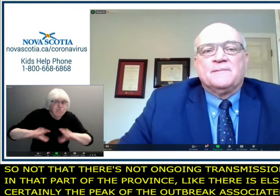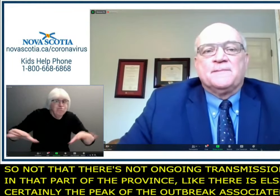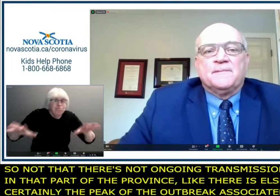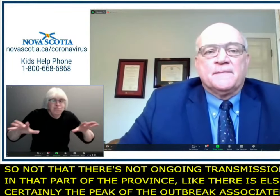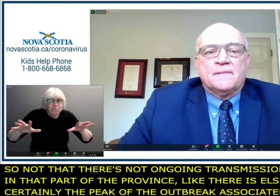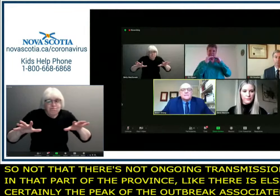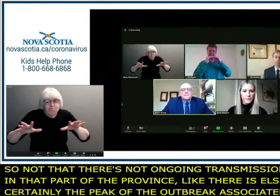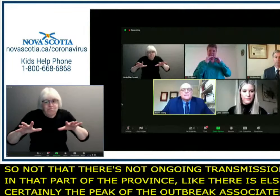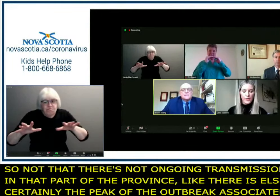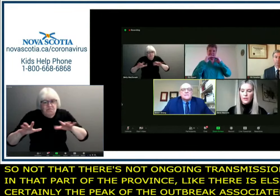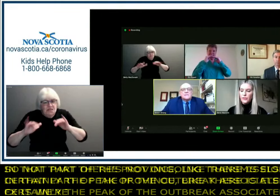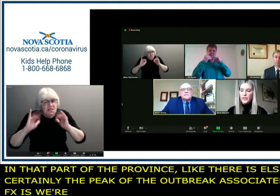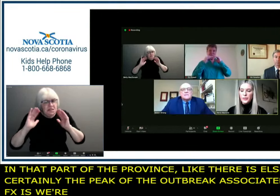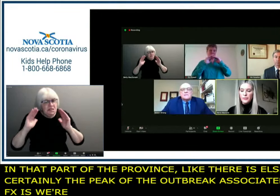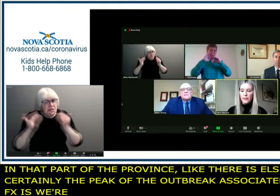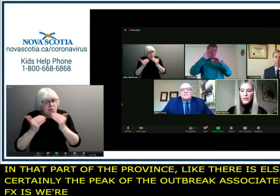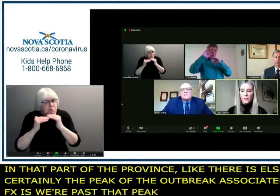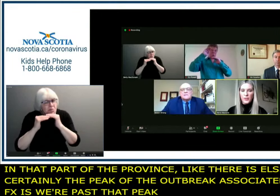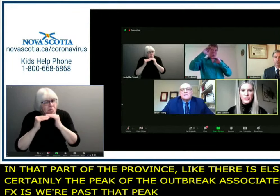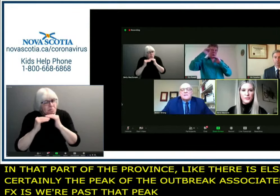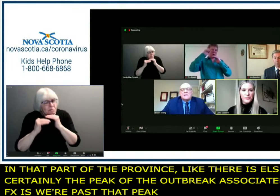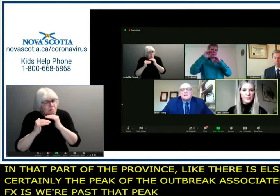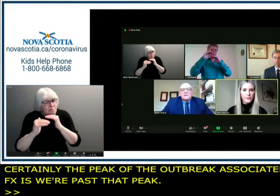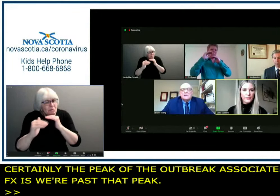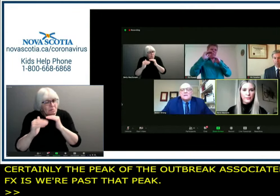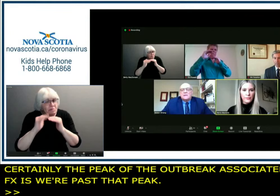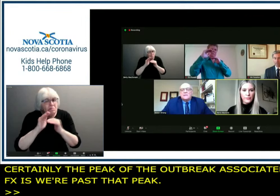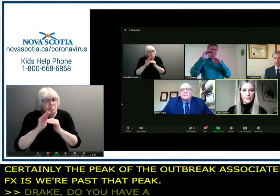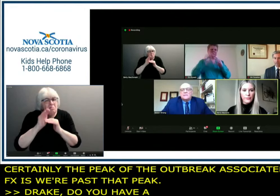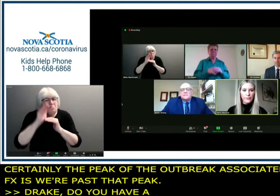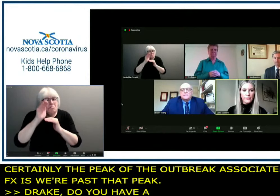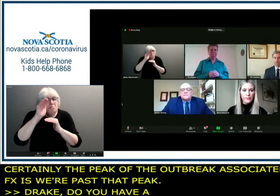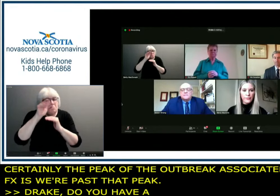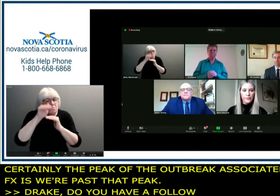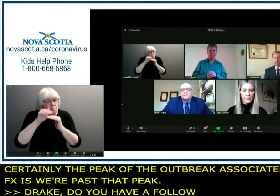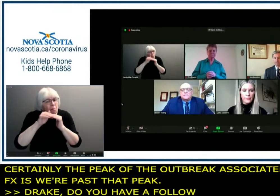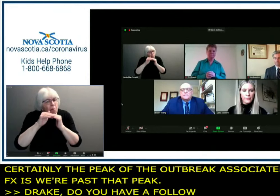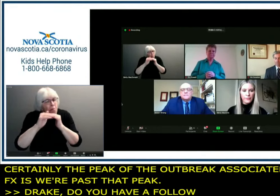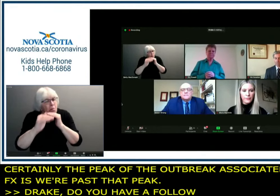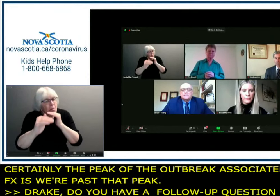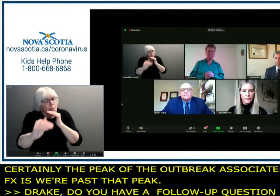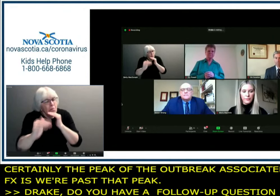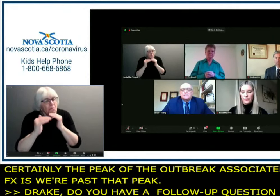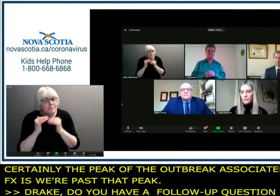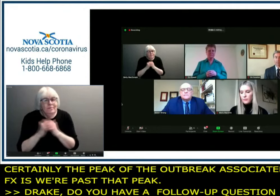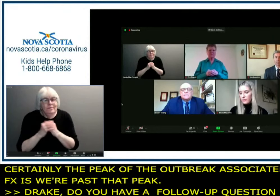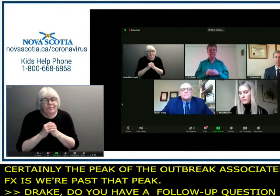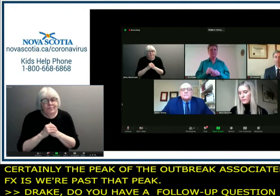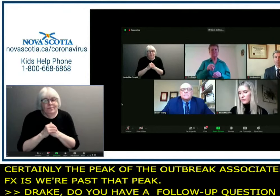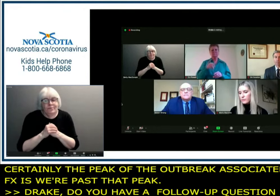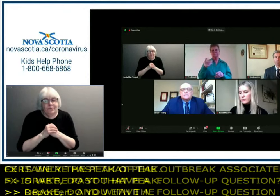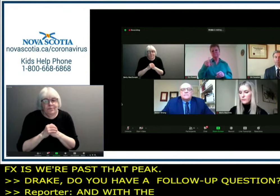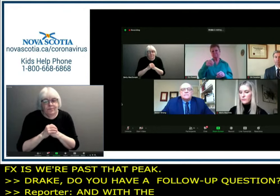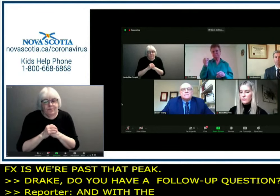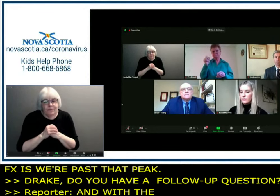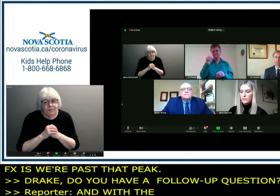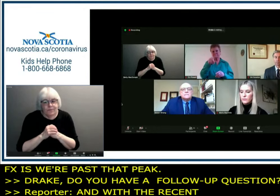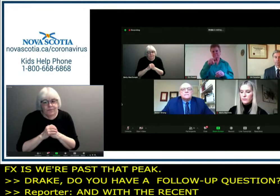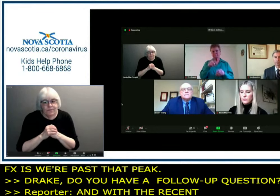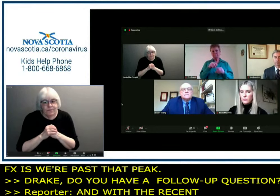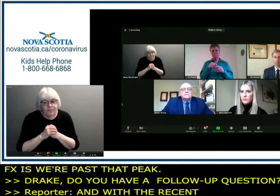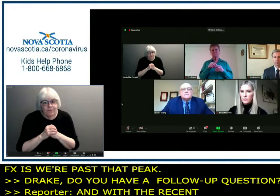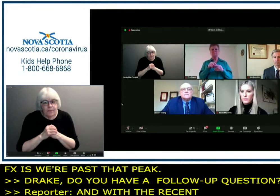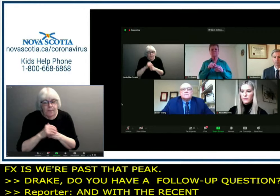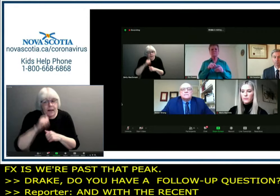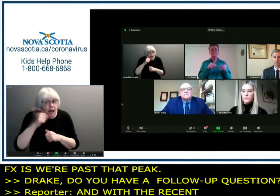peak. Drake, do you have a follow-up question? And with the recent outbreak declared at St. Martha's here in